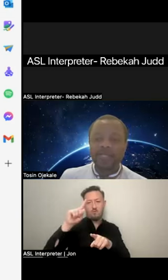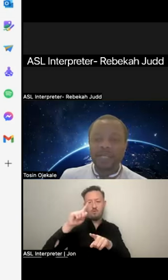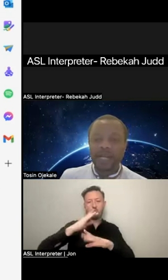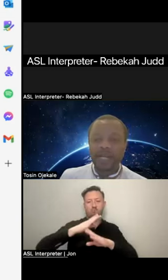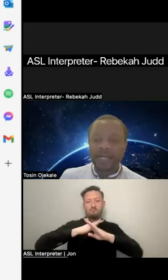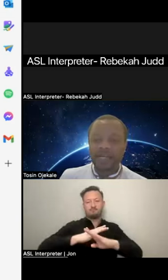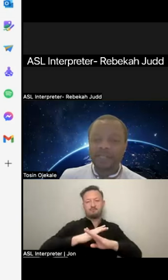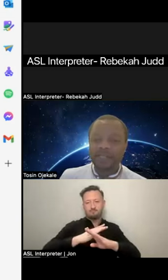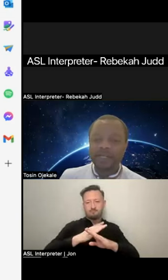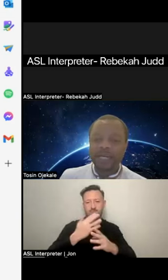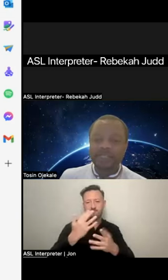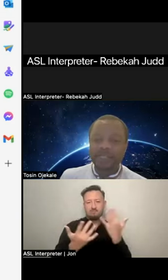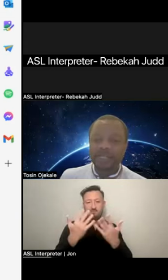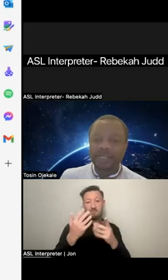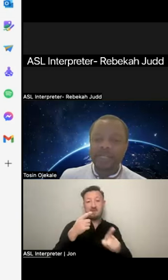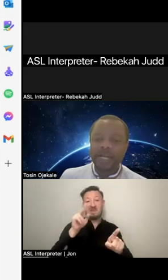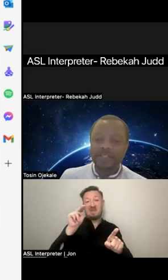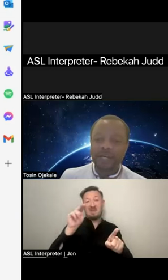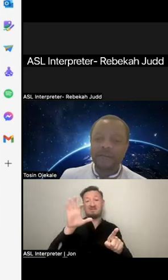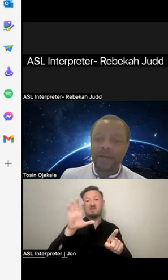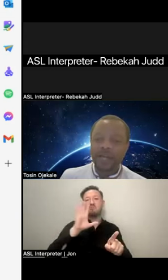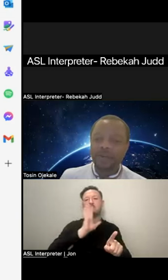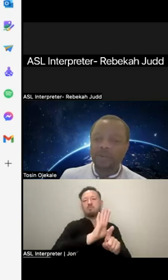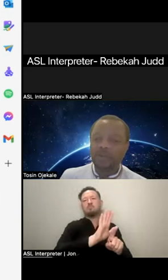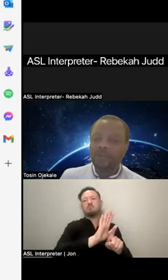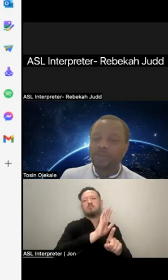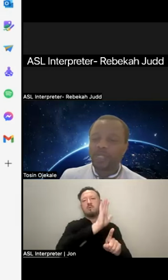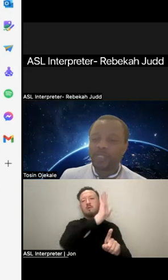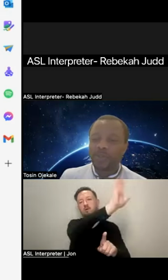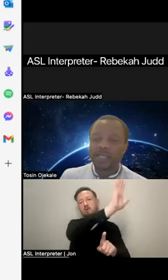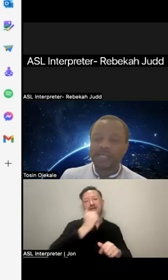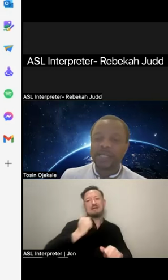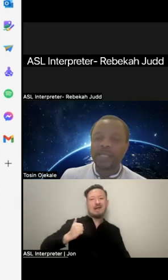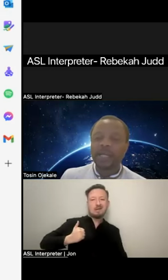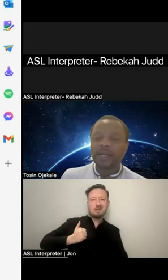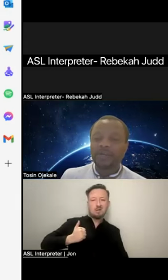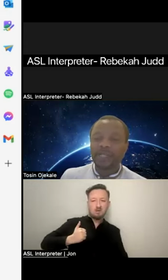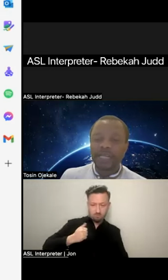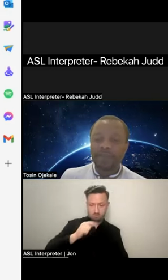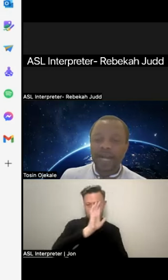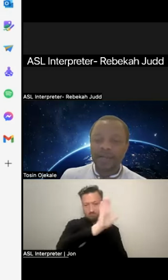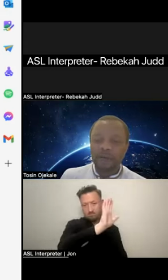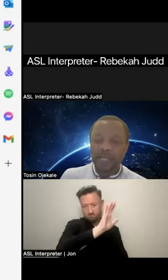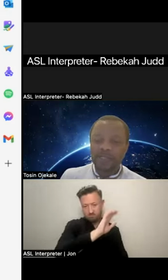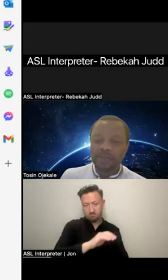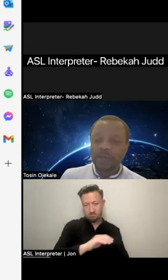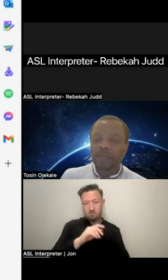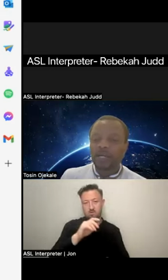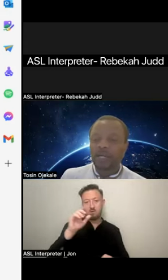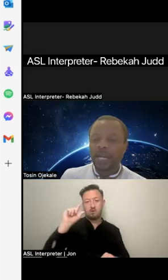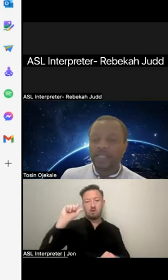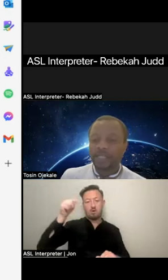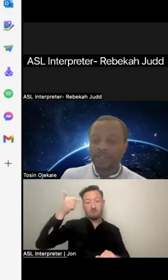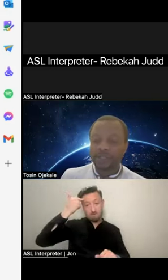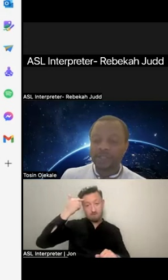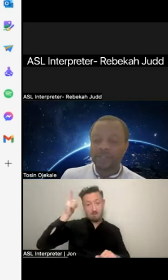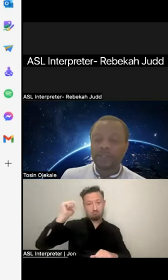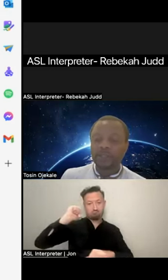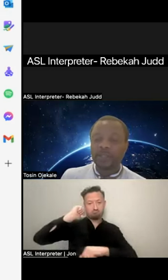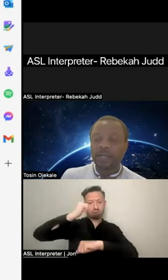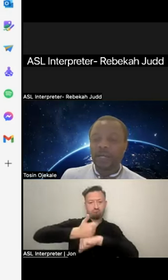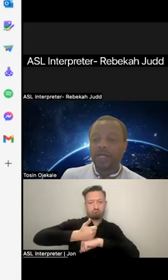based in Canada. That's the National Fire Code 2020, created by government-run